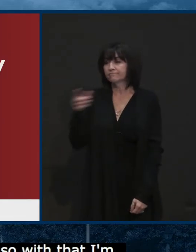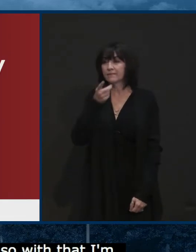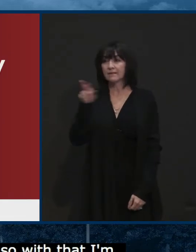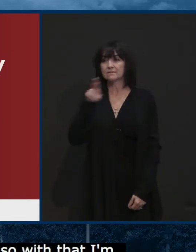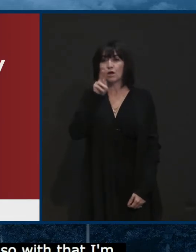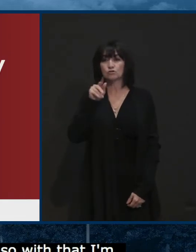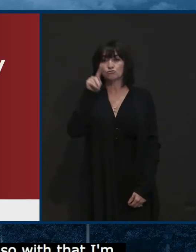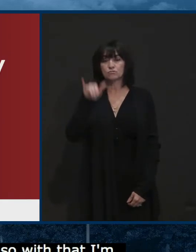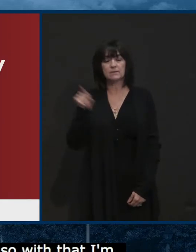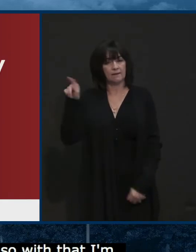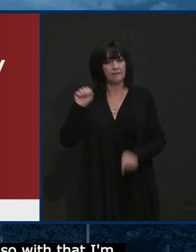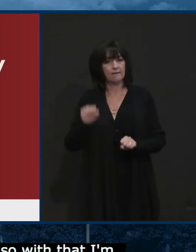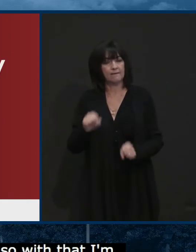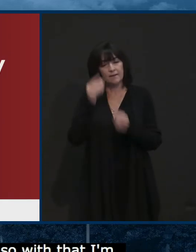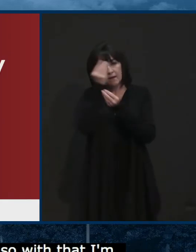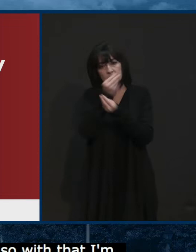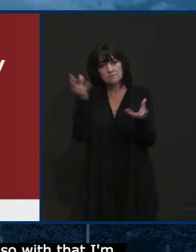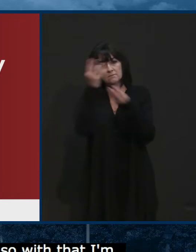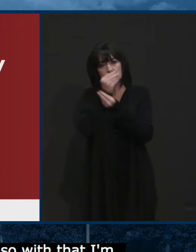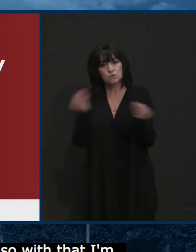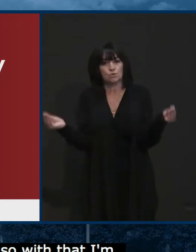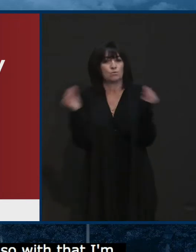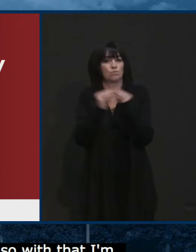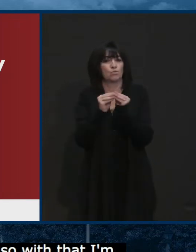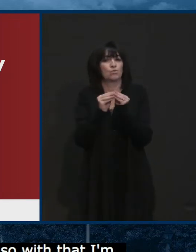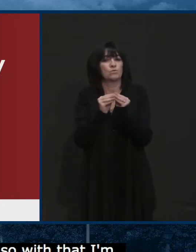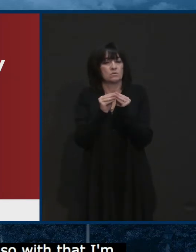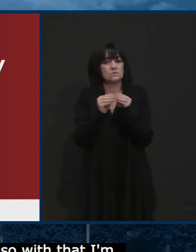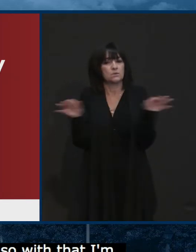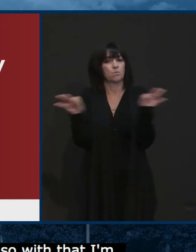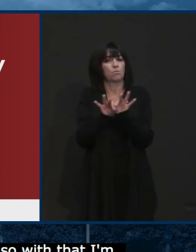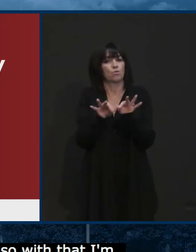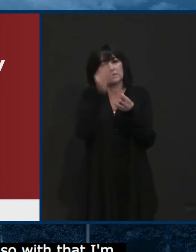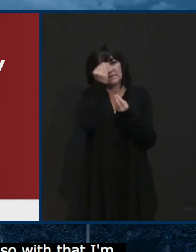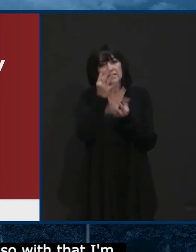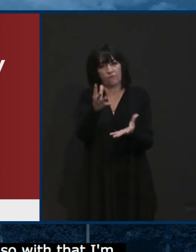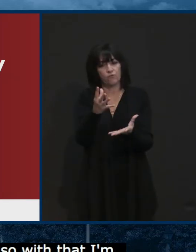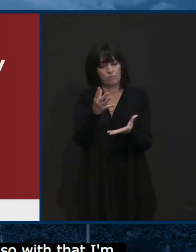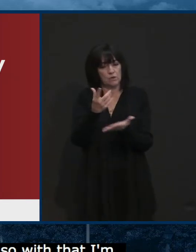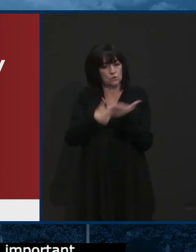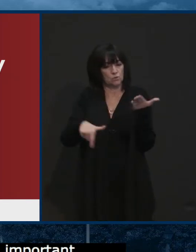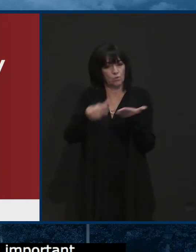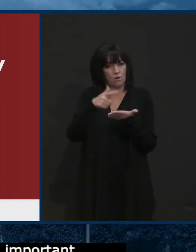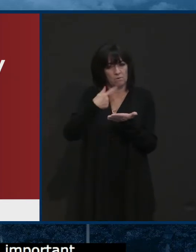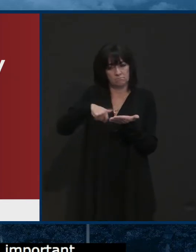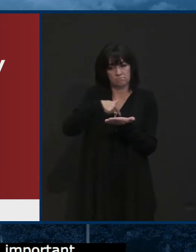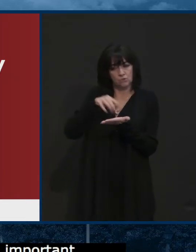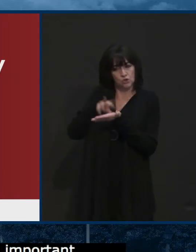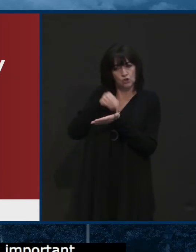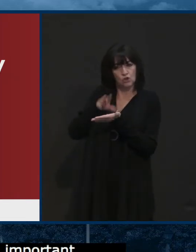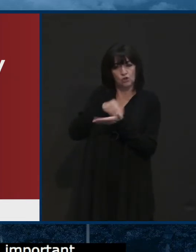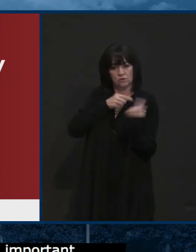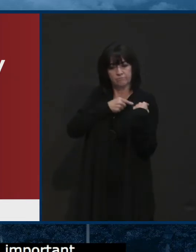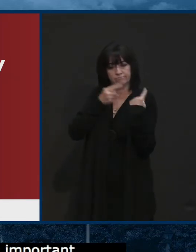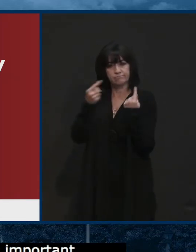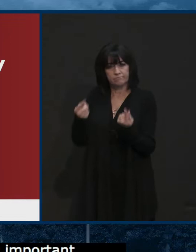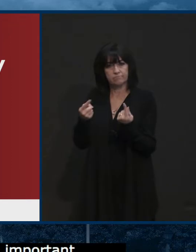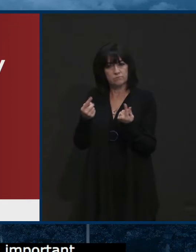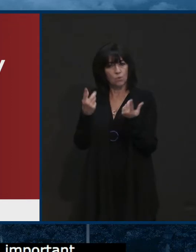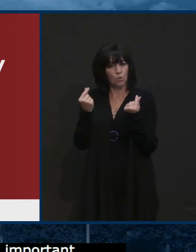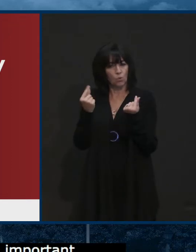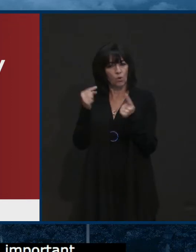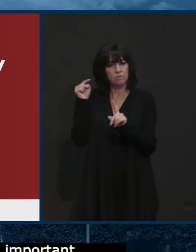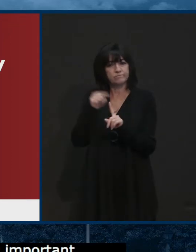information to share about what we've been learning about the spread of the virus, the risks associated with it, particularly